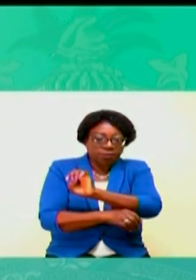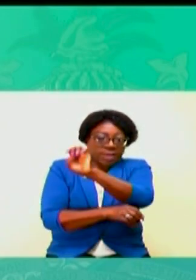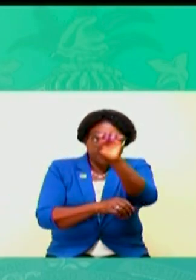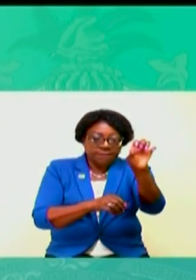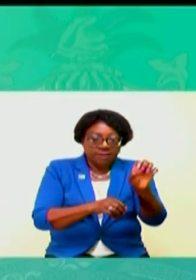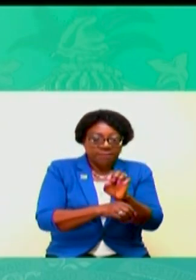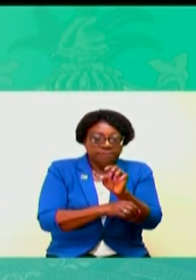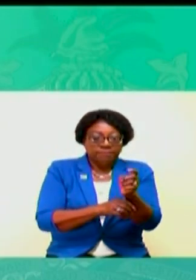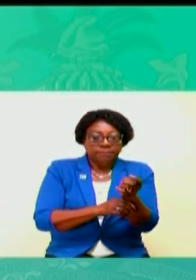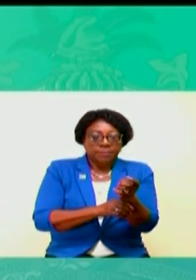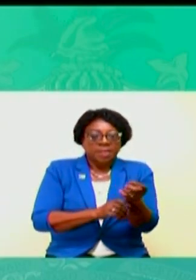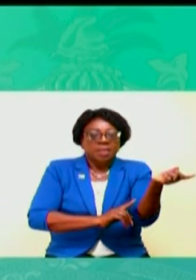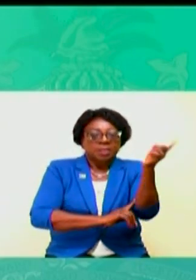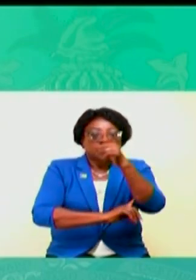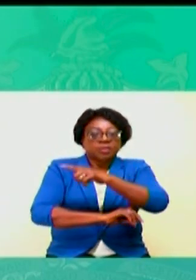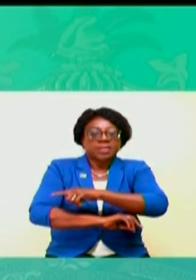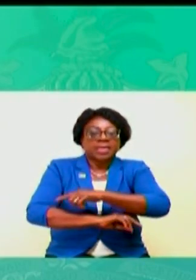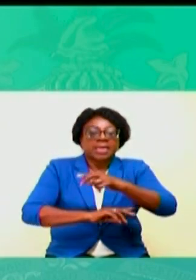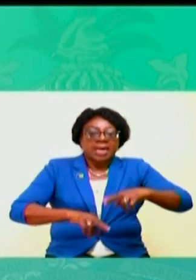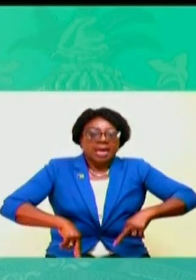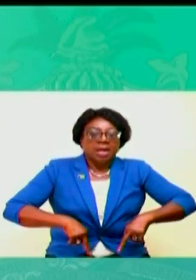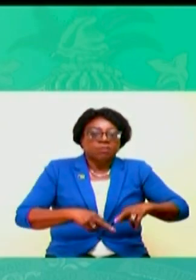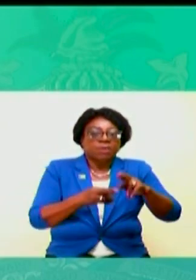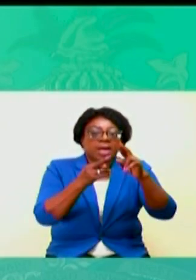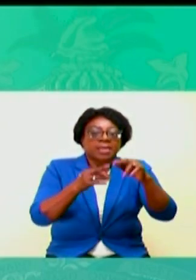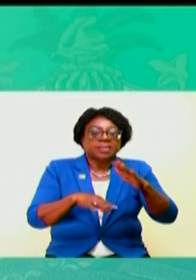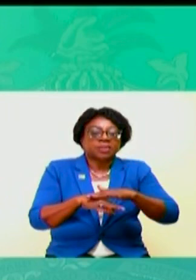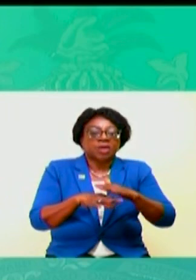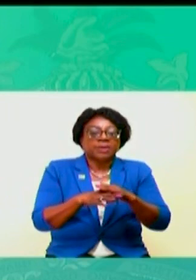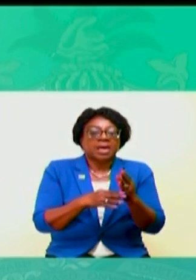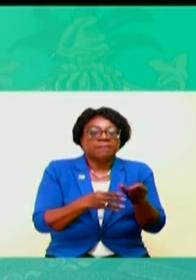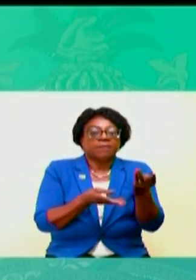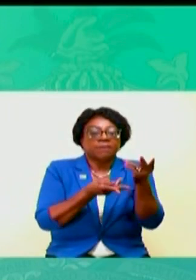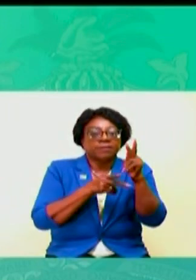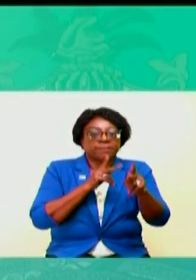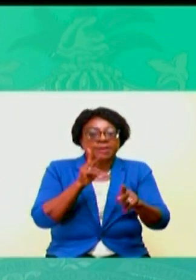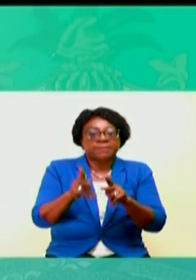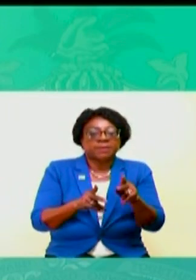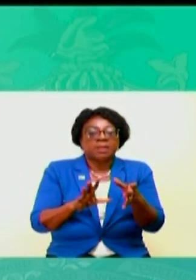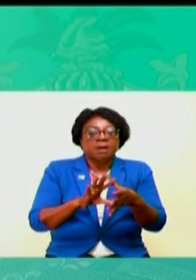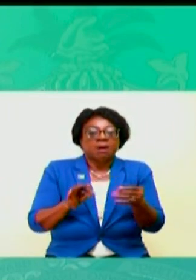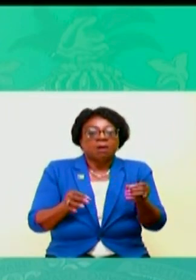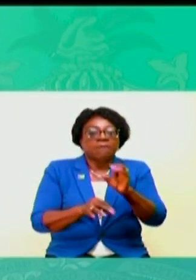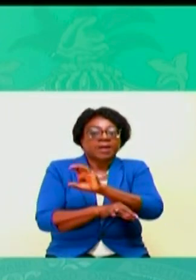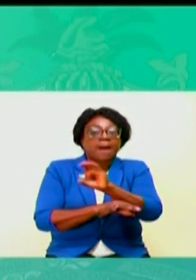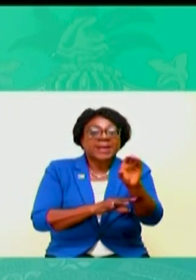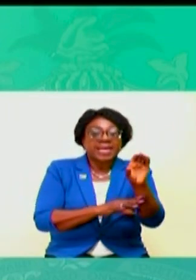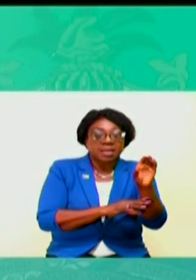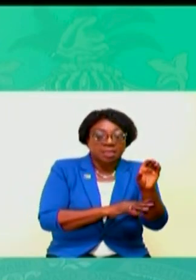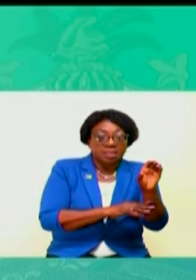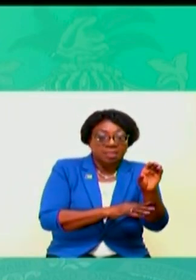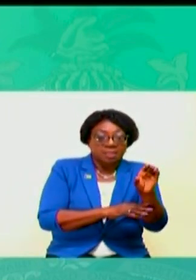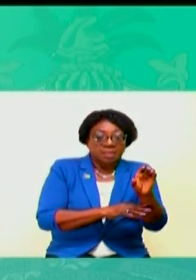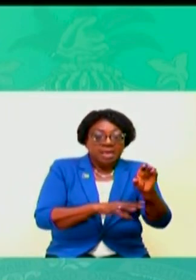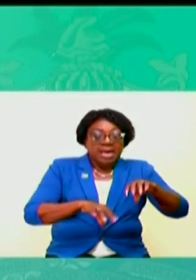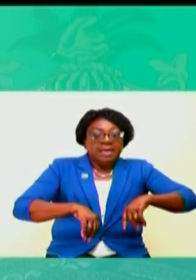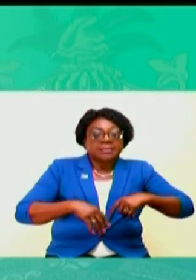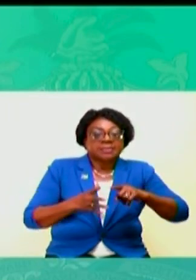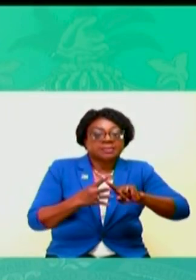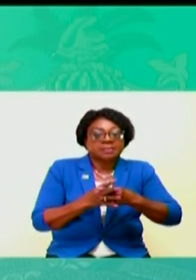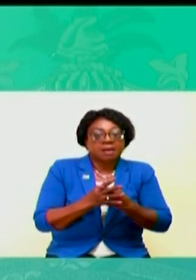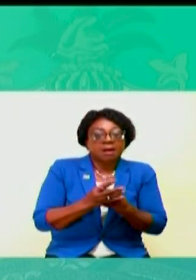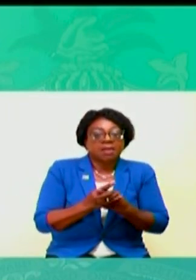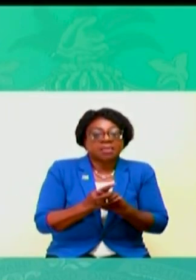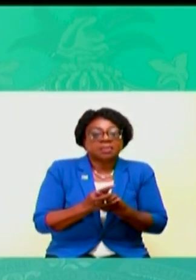Deputy Speaker, I rise on behalf of the people of the great constituency of Carmichael. I begin my contribution, Mr.